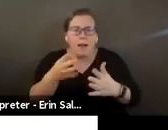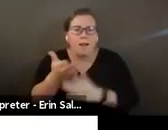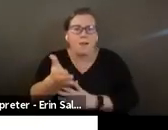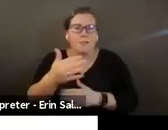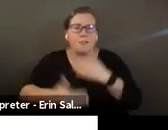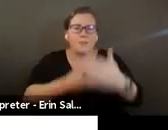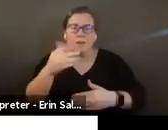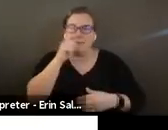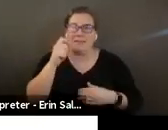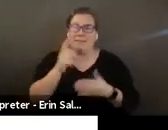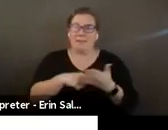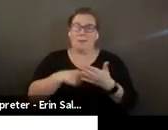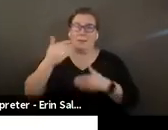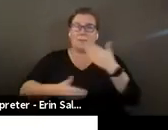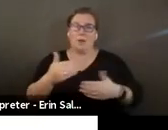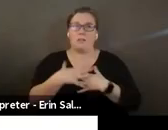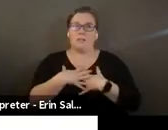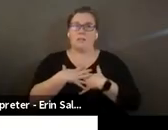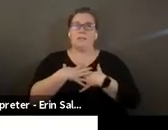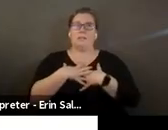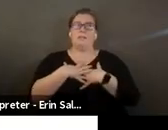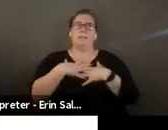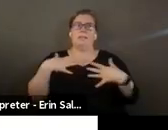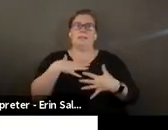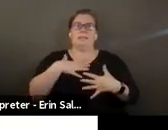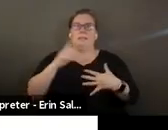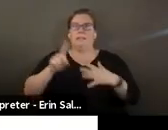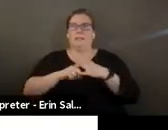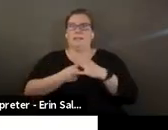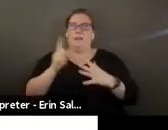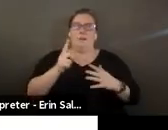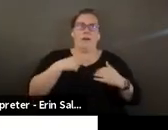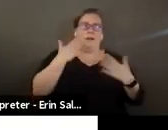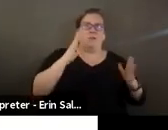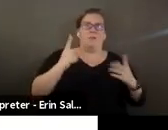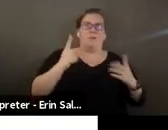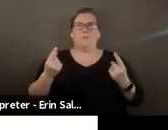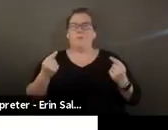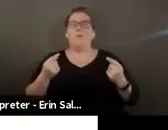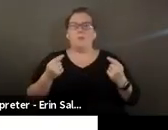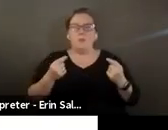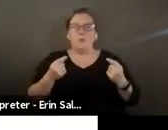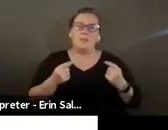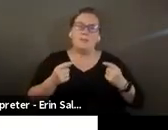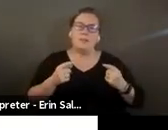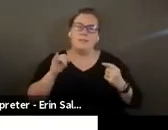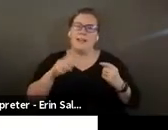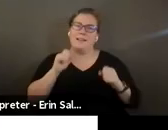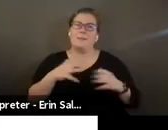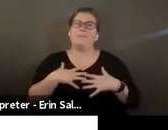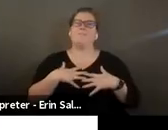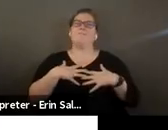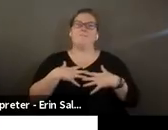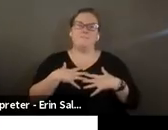be intimidating when you don't know where to start. But there are wonderful